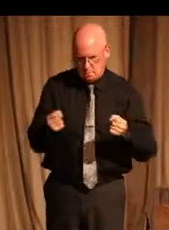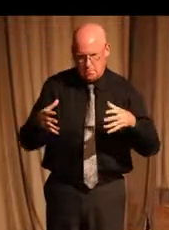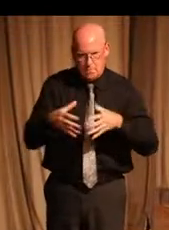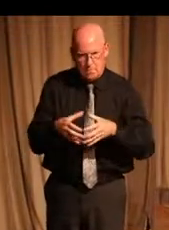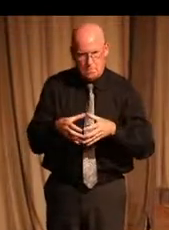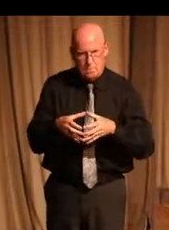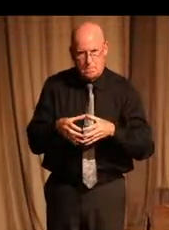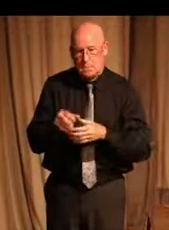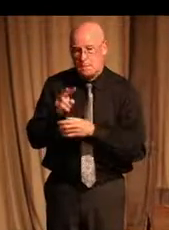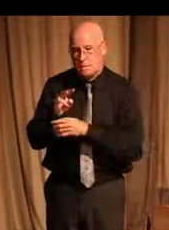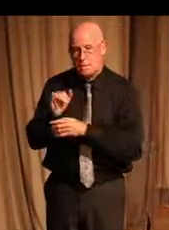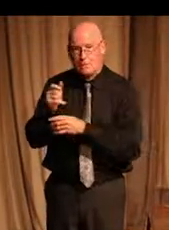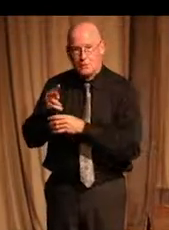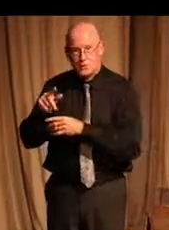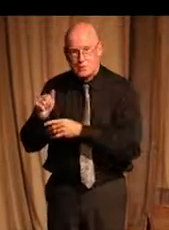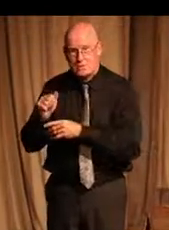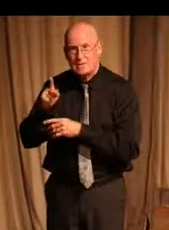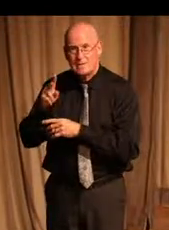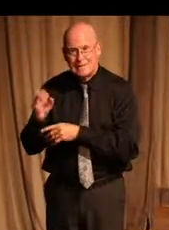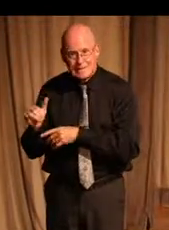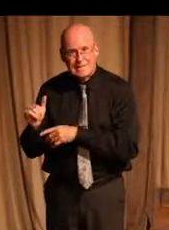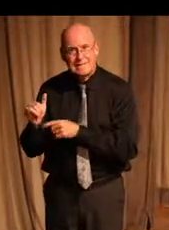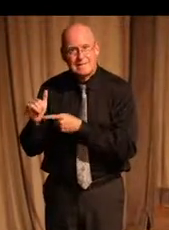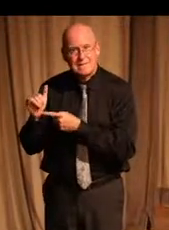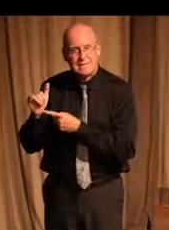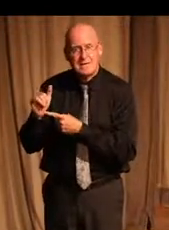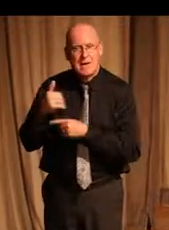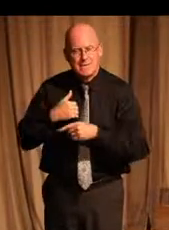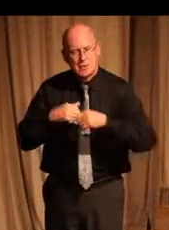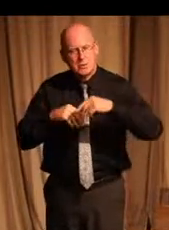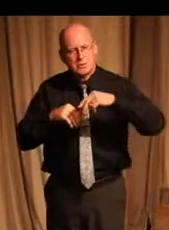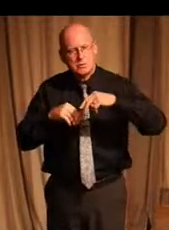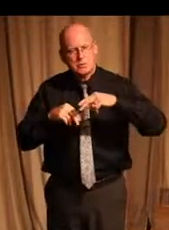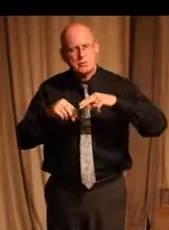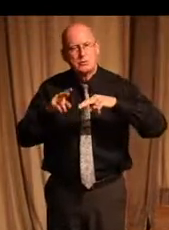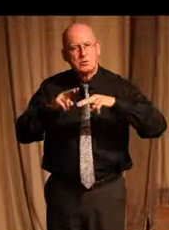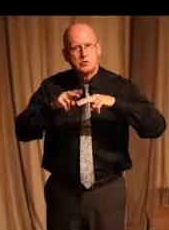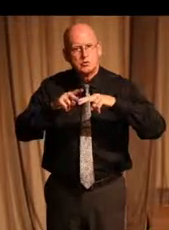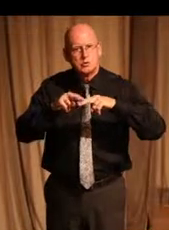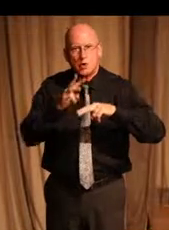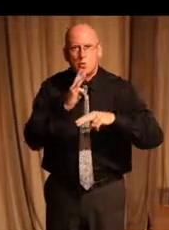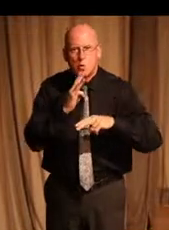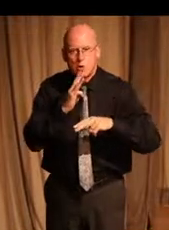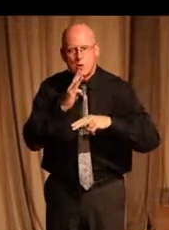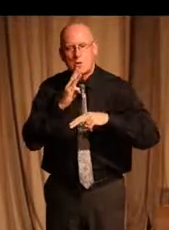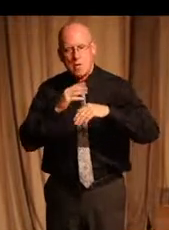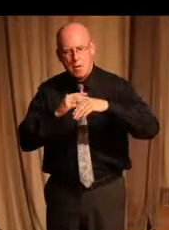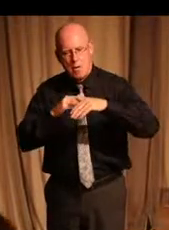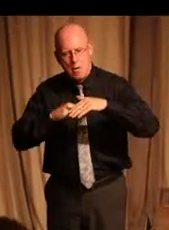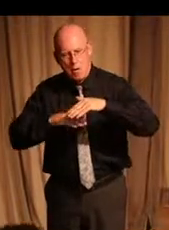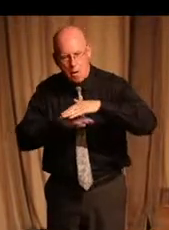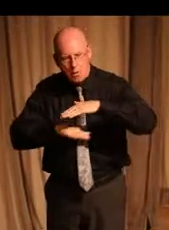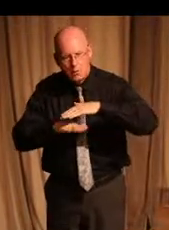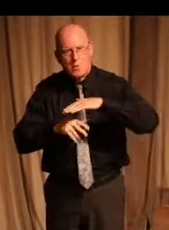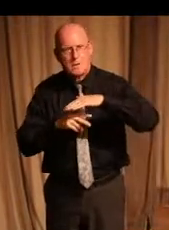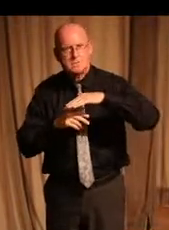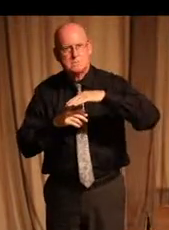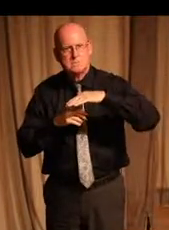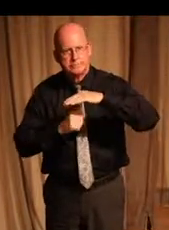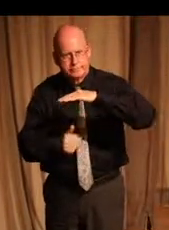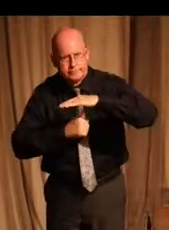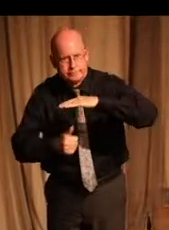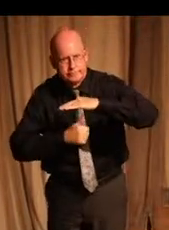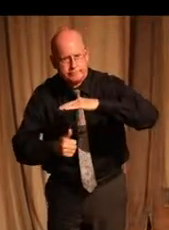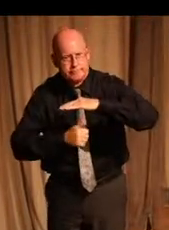Virginia Key is a maroon site, right? You have the Saltwater Underground Railroad that comes through Miami. And so people escaping